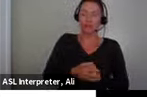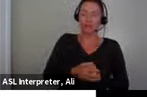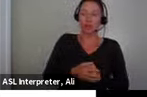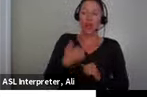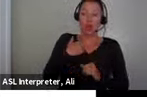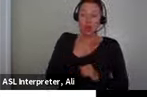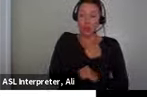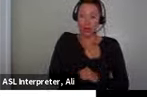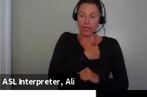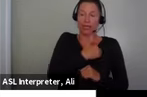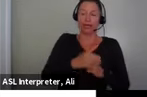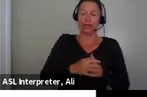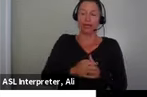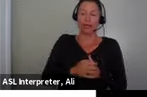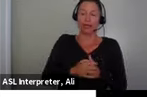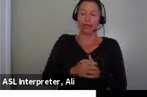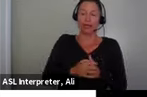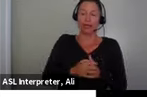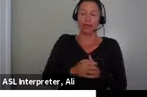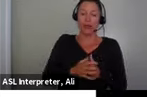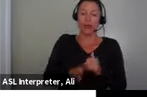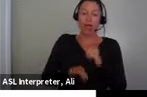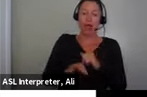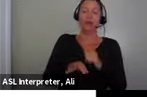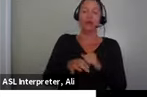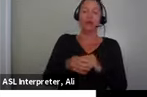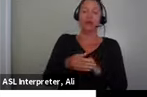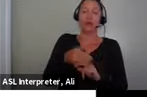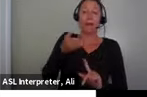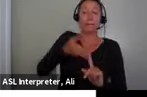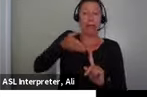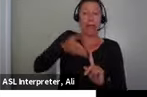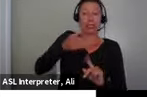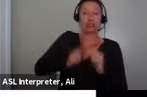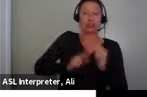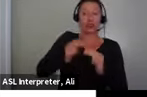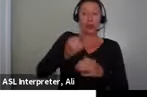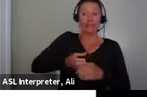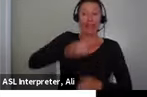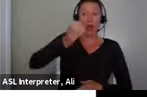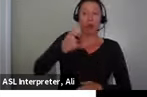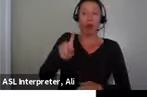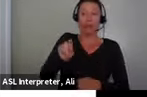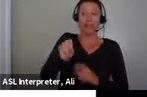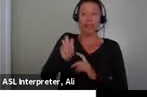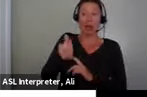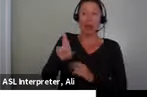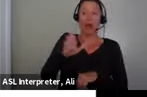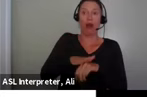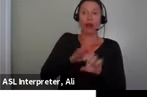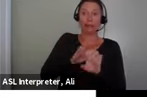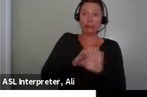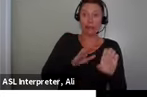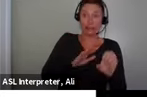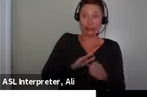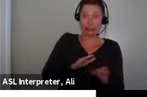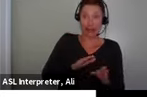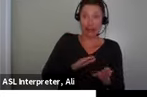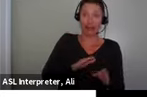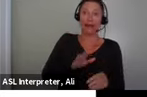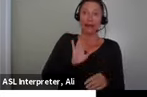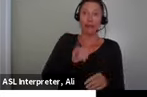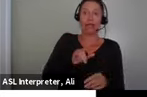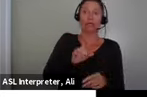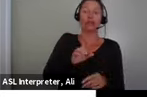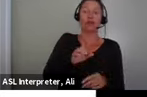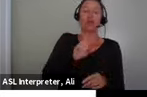We've located the main structural tower on the east side. So that's where the primary